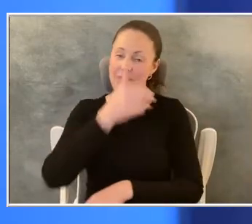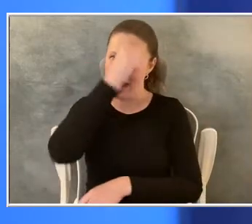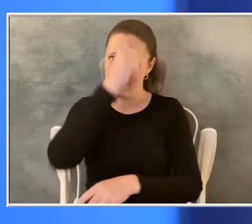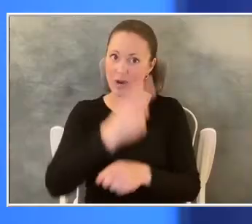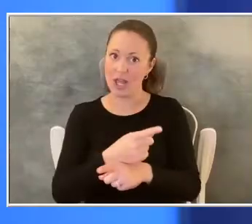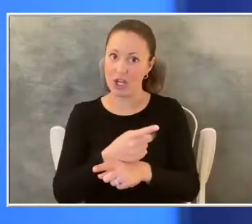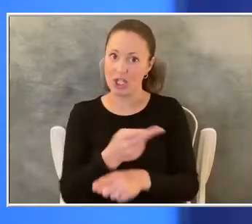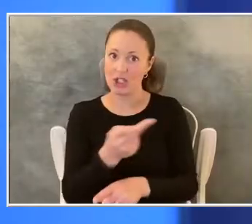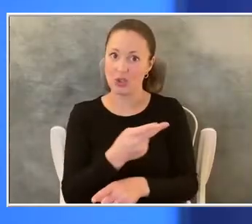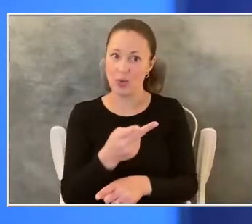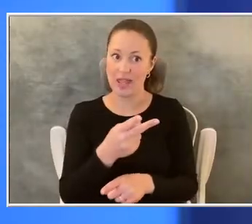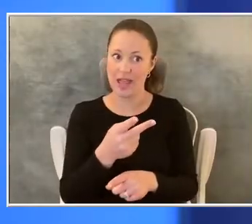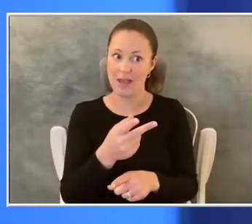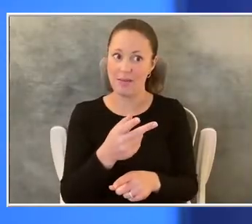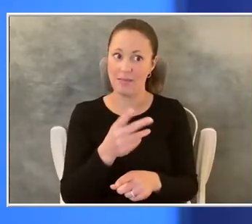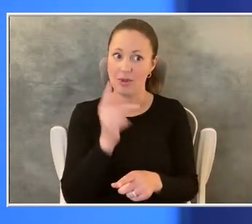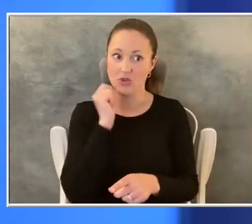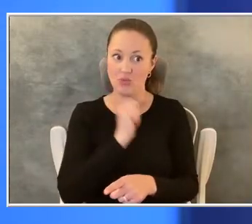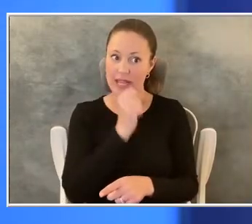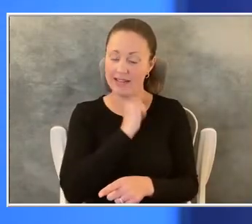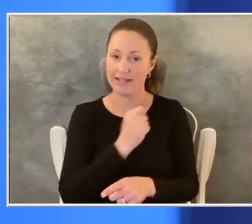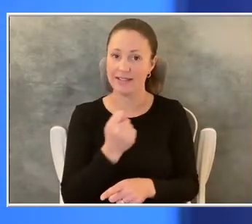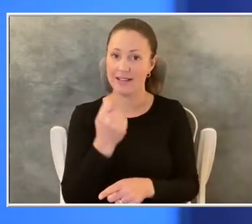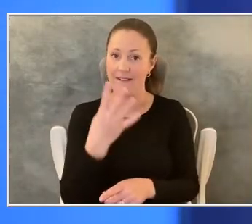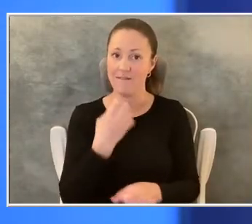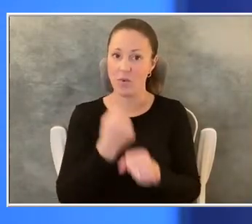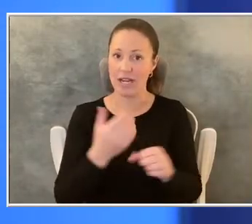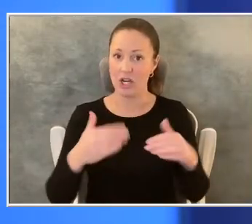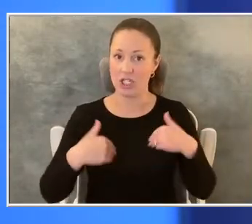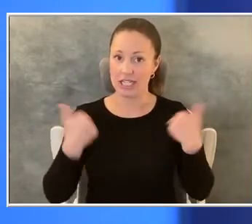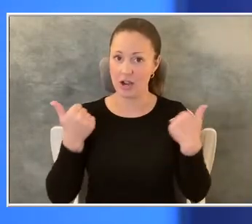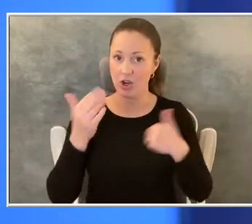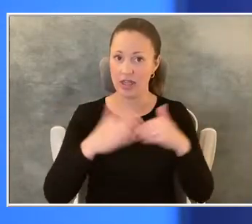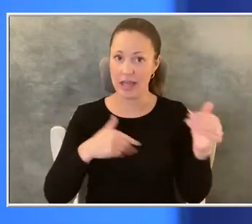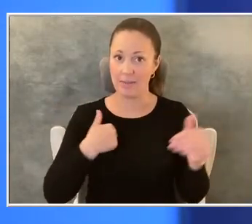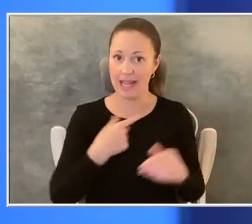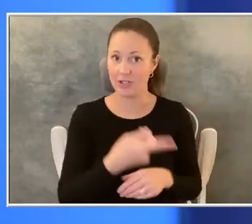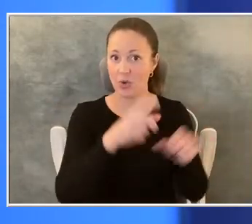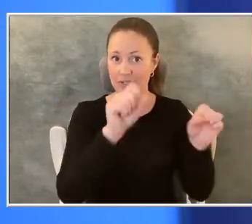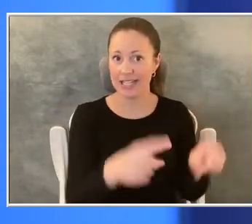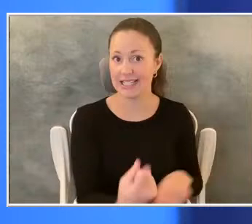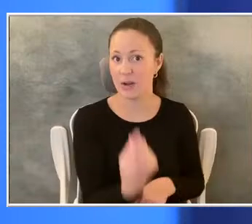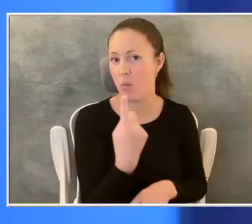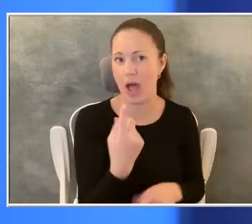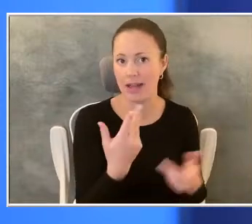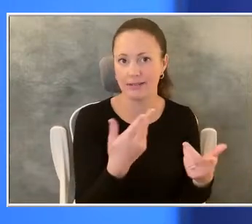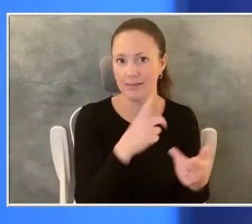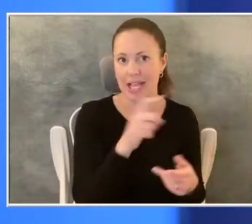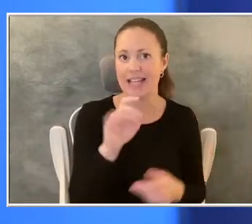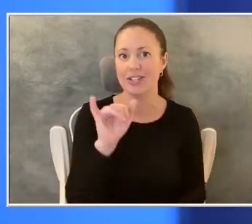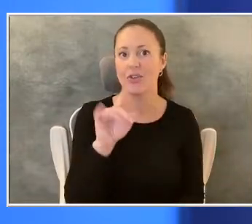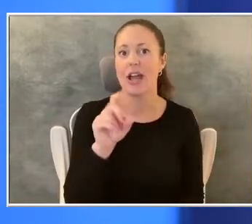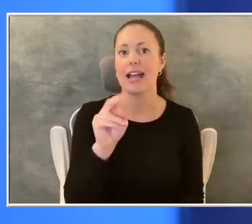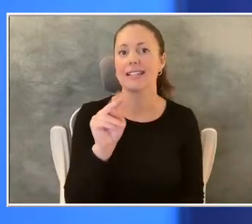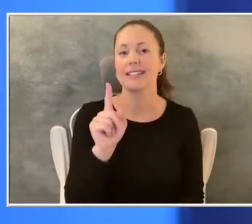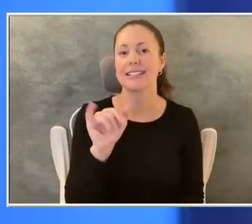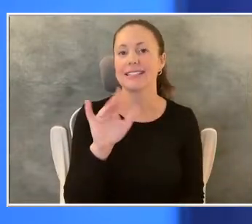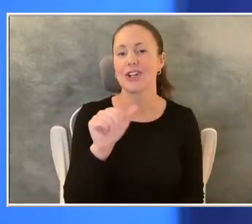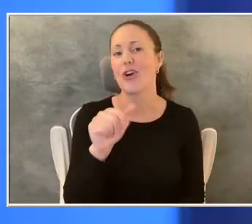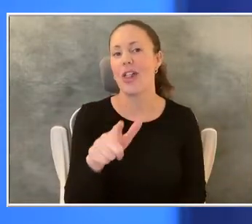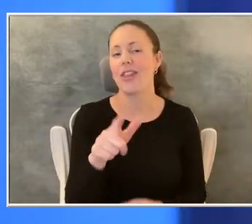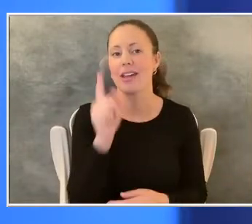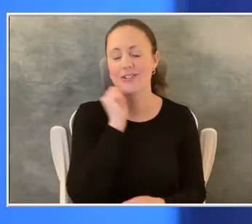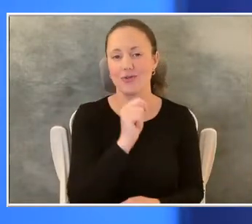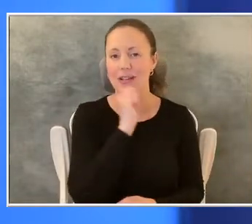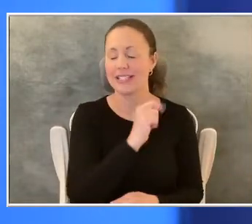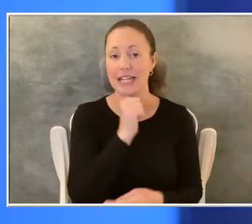4 years younger than me, and they're identical. So you test one, you test them both. You know, same. They didn't match. My sister